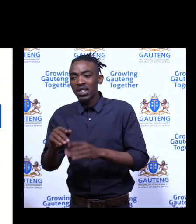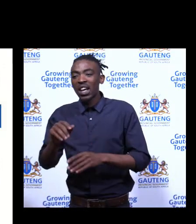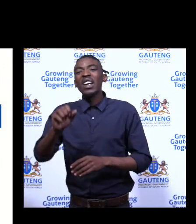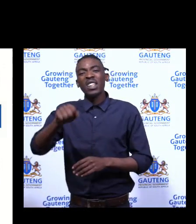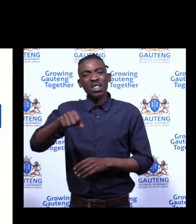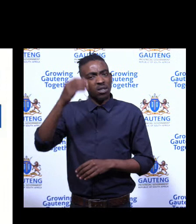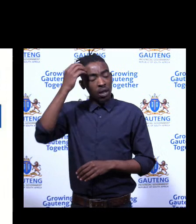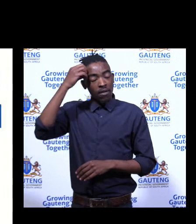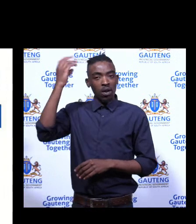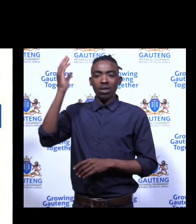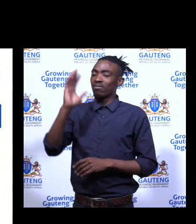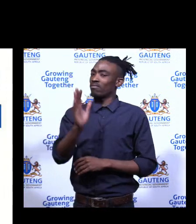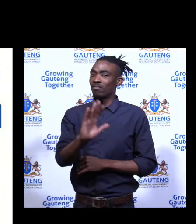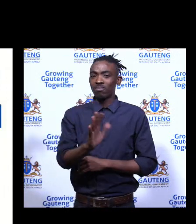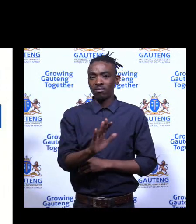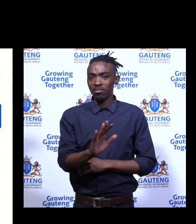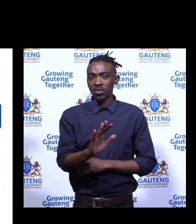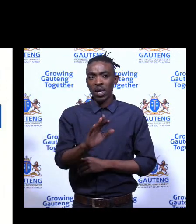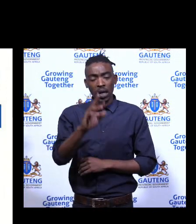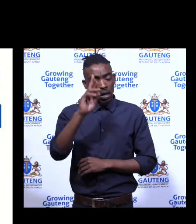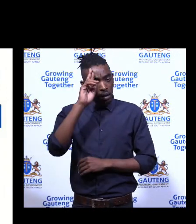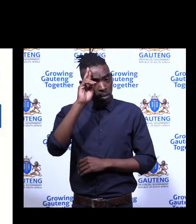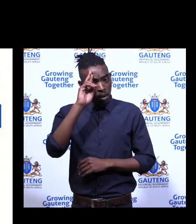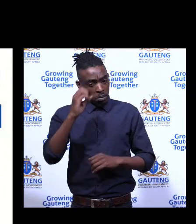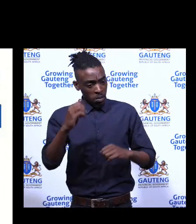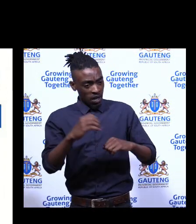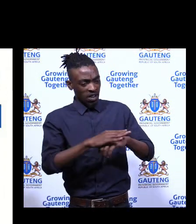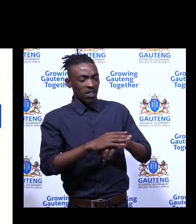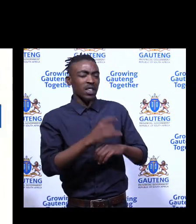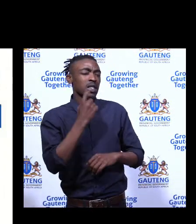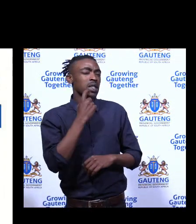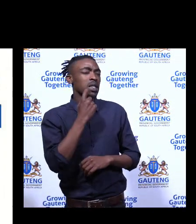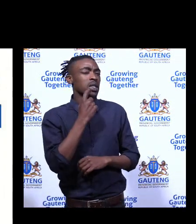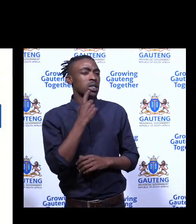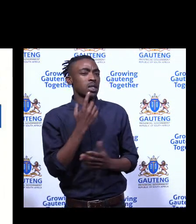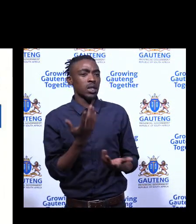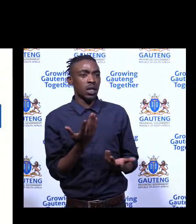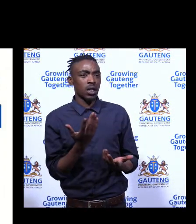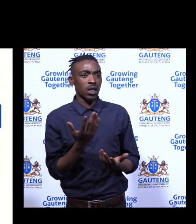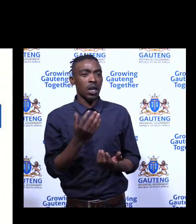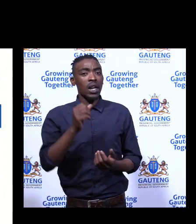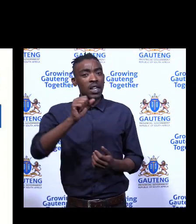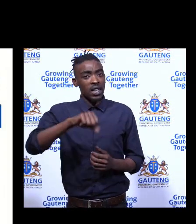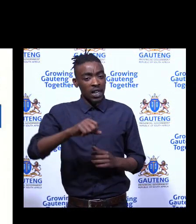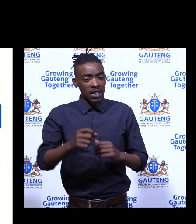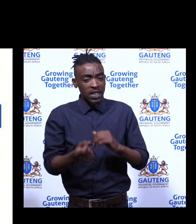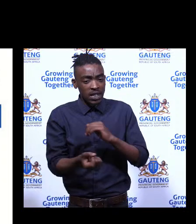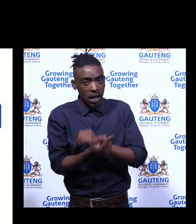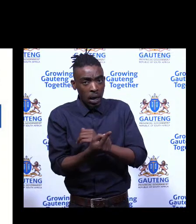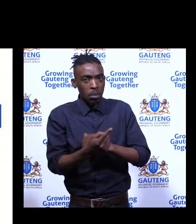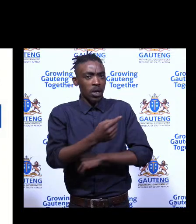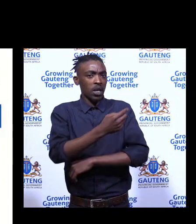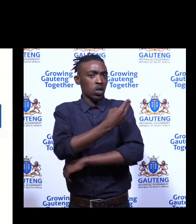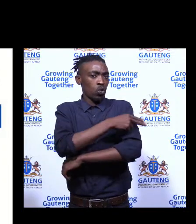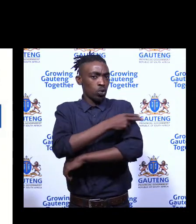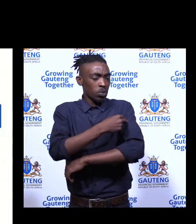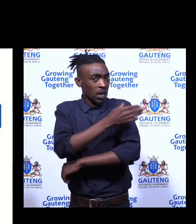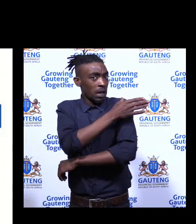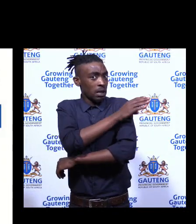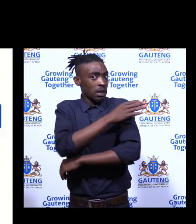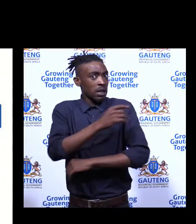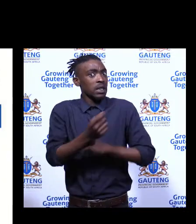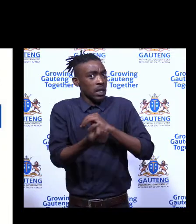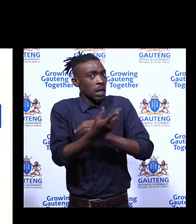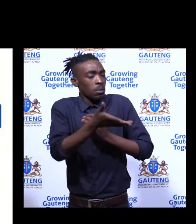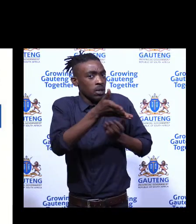the reduction of transmission and preventing it from happening within our healthcare facilities and the clinics.